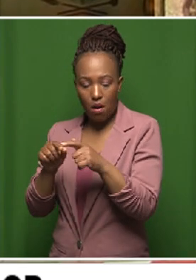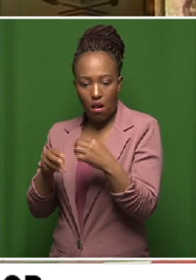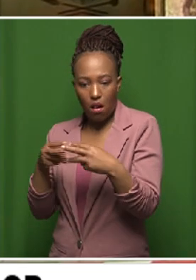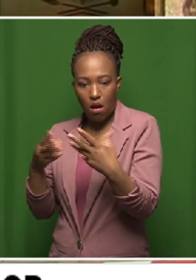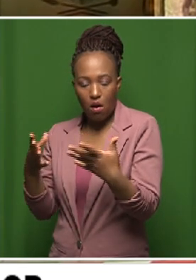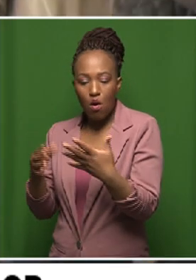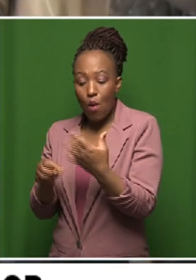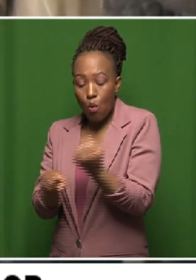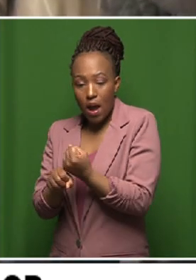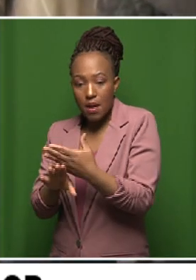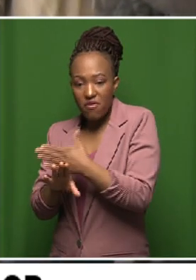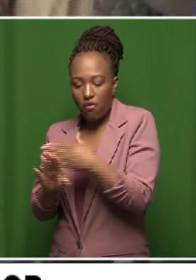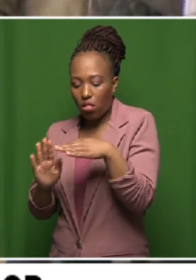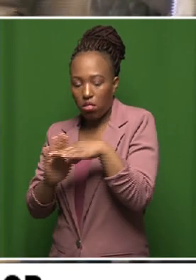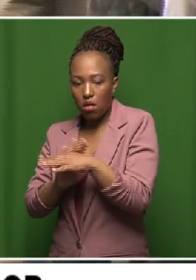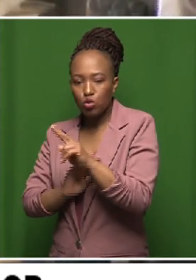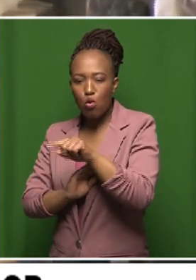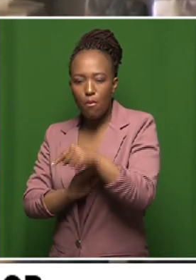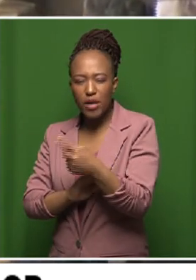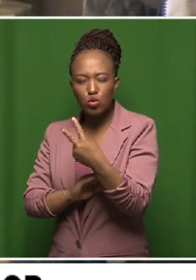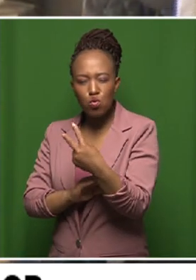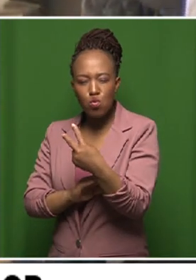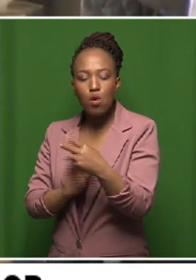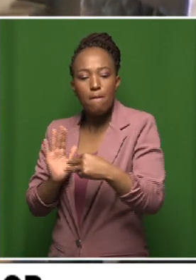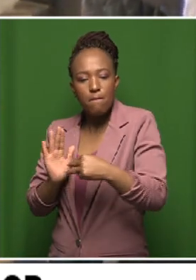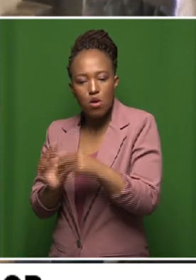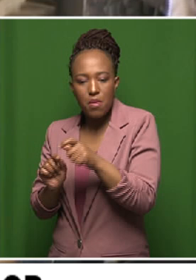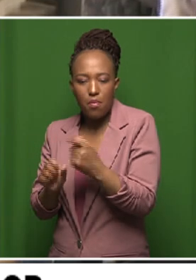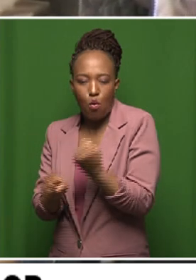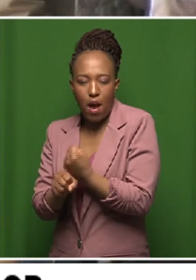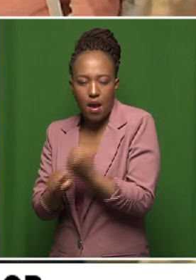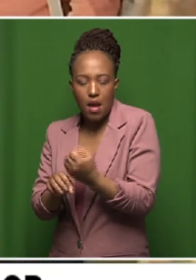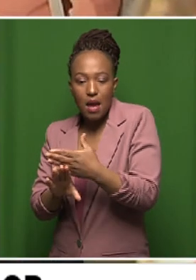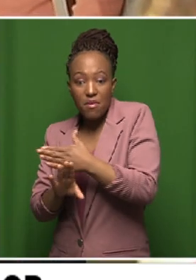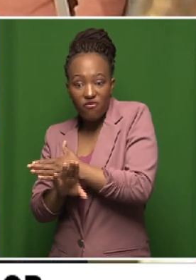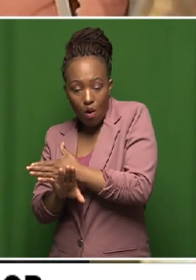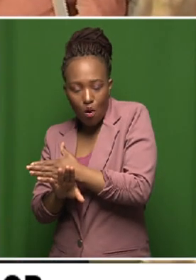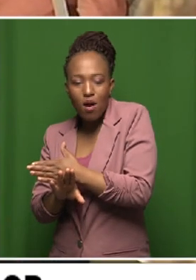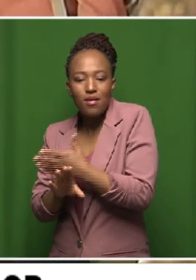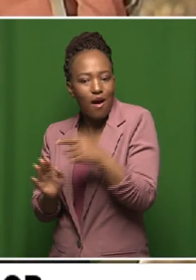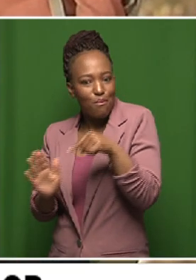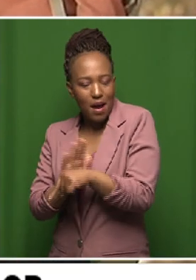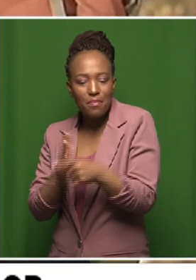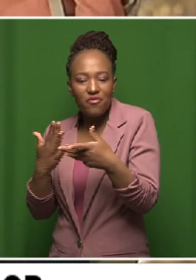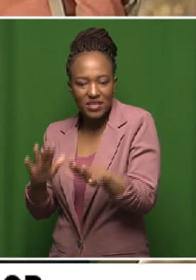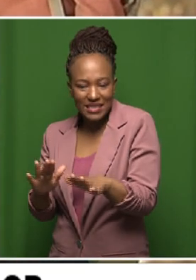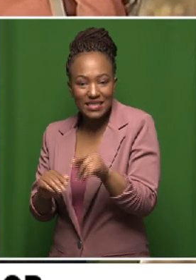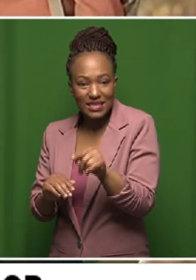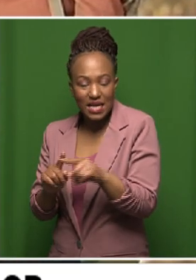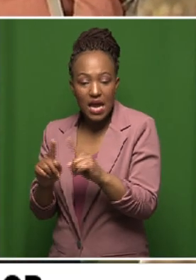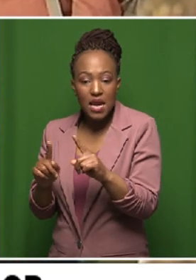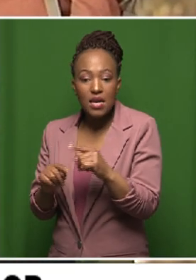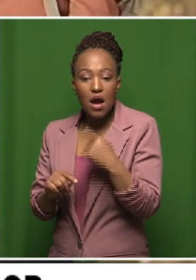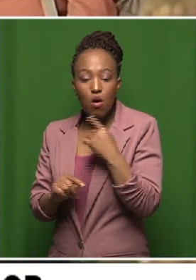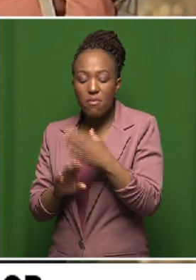by 2.2 million people. So 14.1 million people in this country are actually employed.